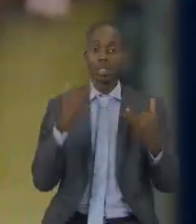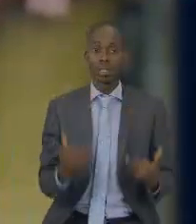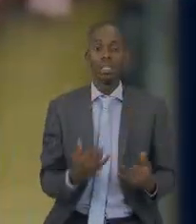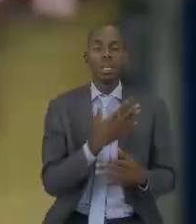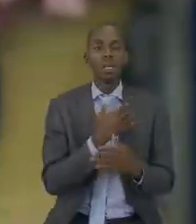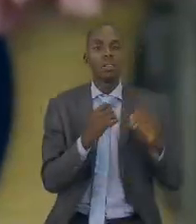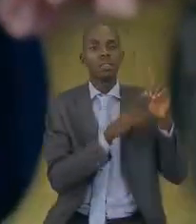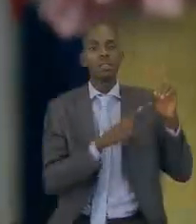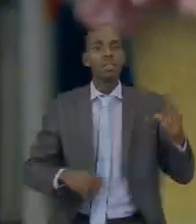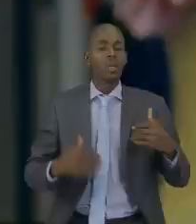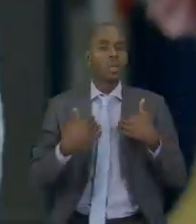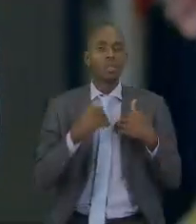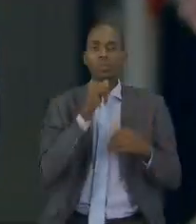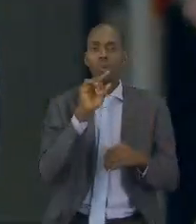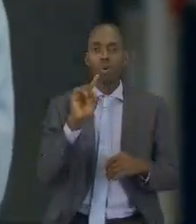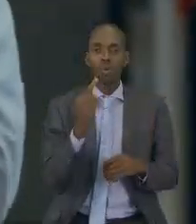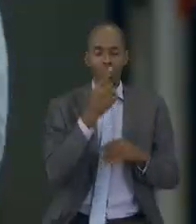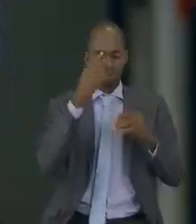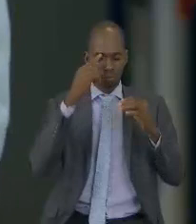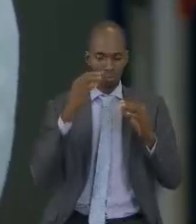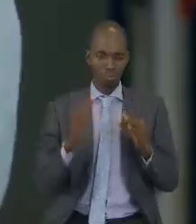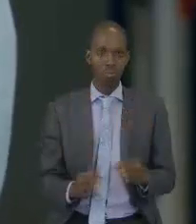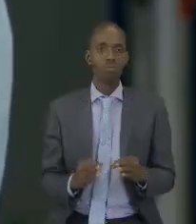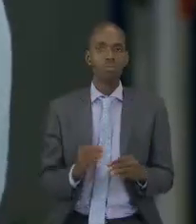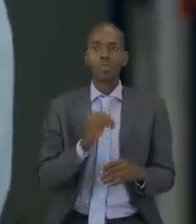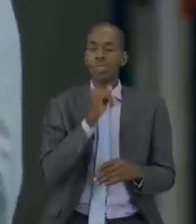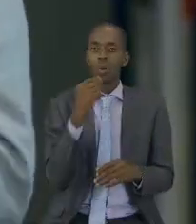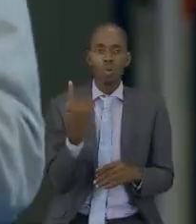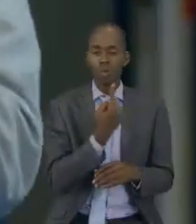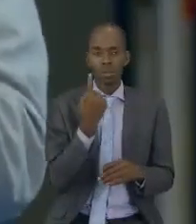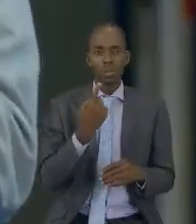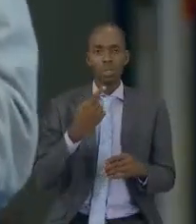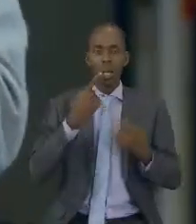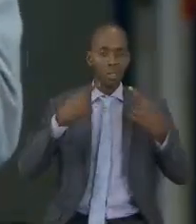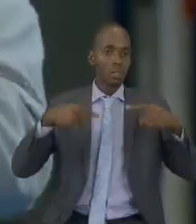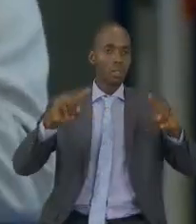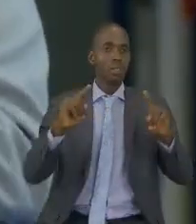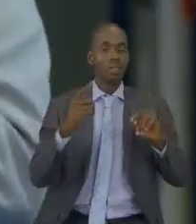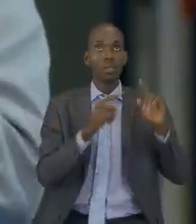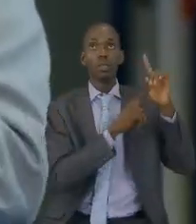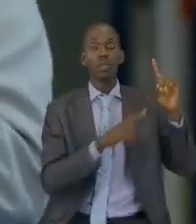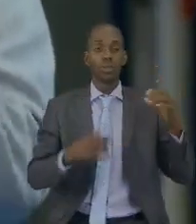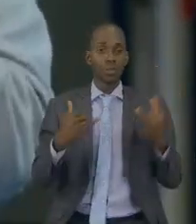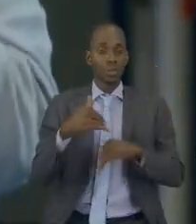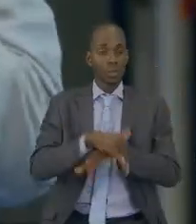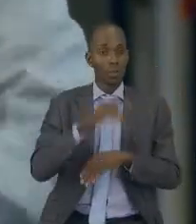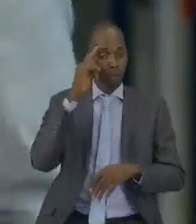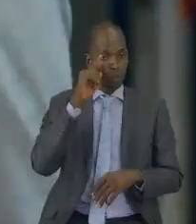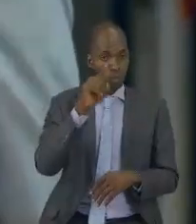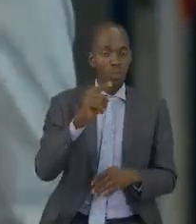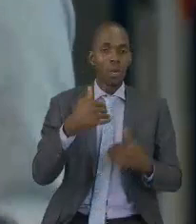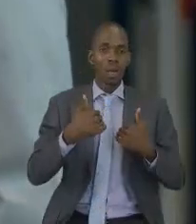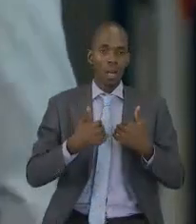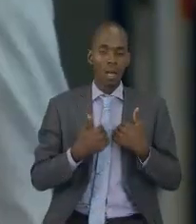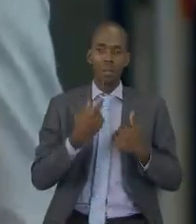has not only decided, not only declared, the Lord tonight for you has